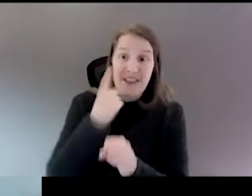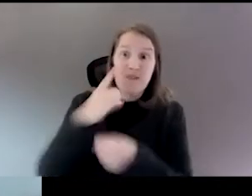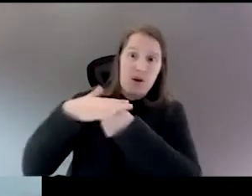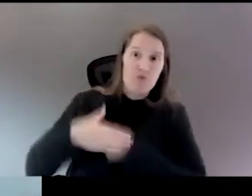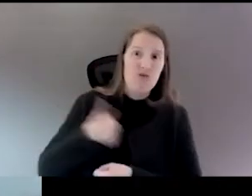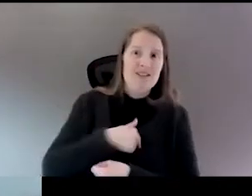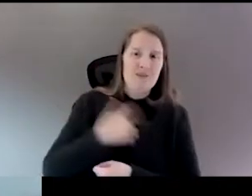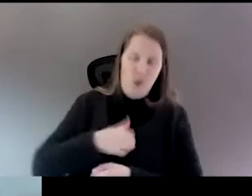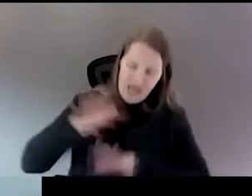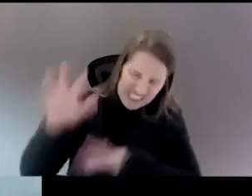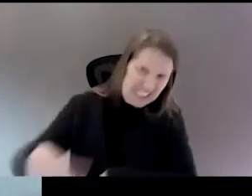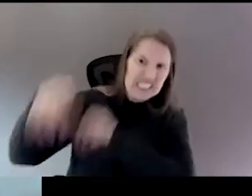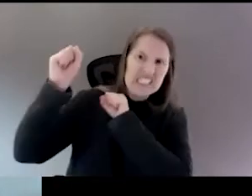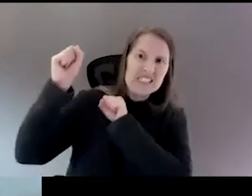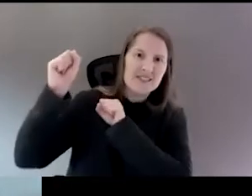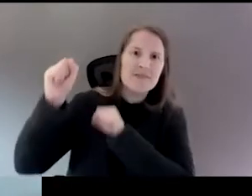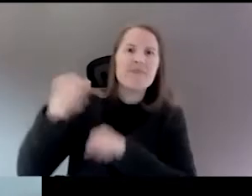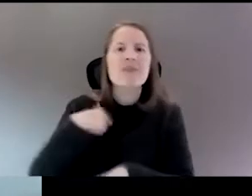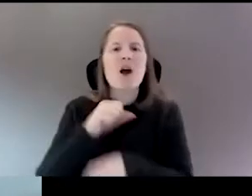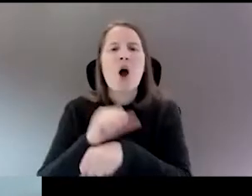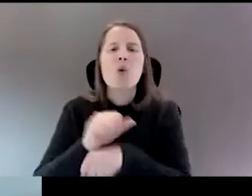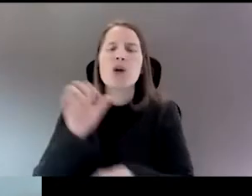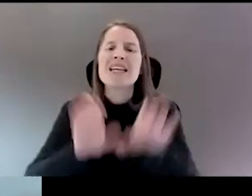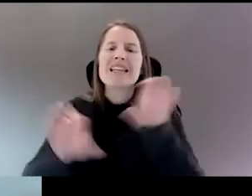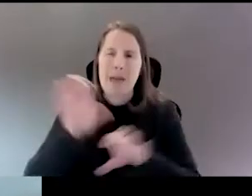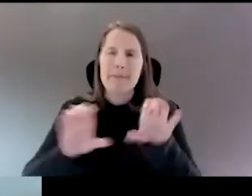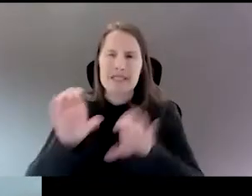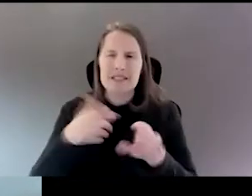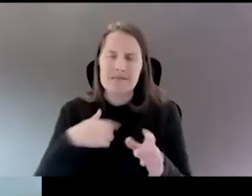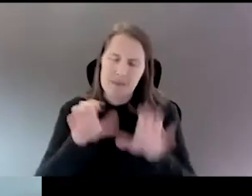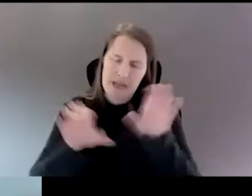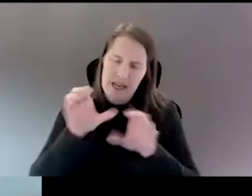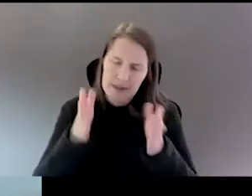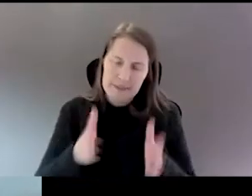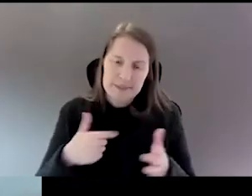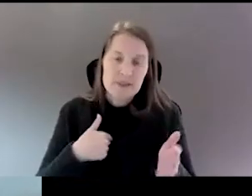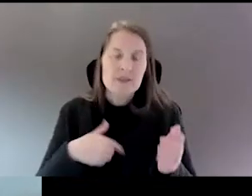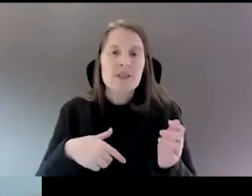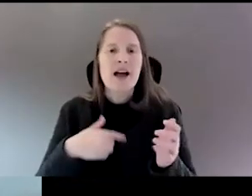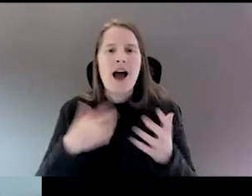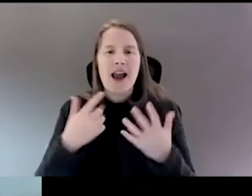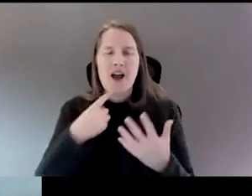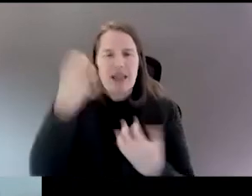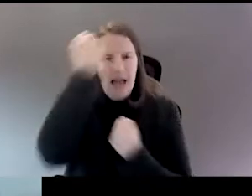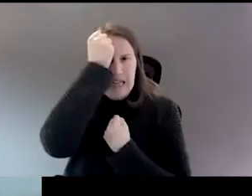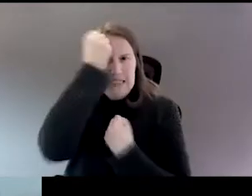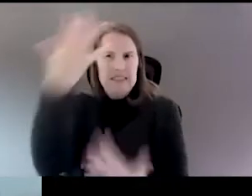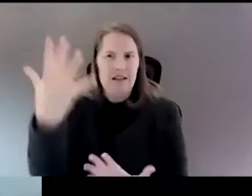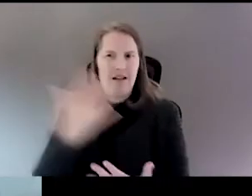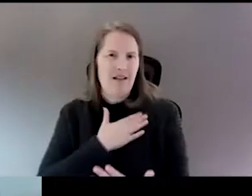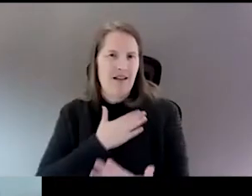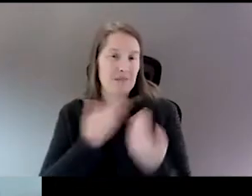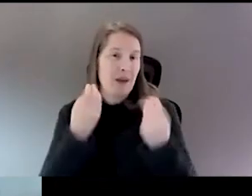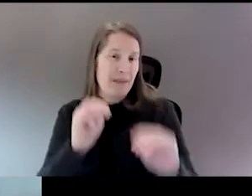neurochemist, so I work in chemistry, but I like to do a lot of decolonization in my methods. So I think that